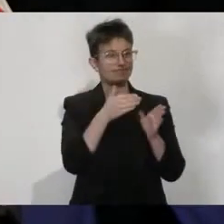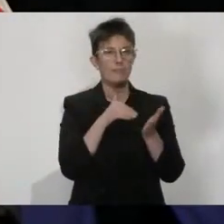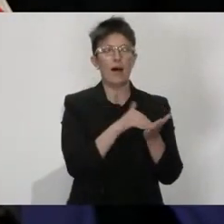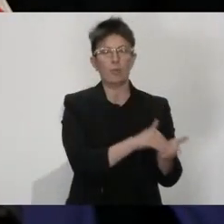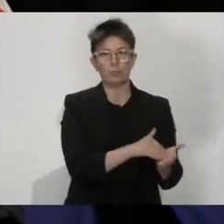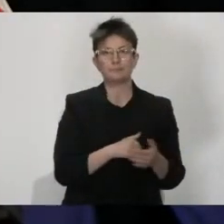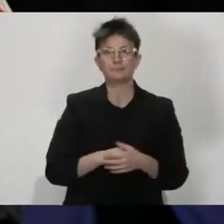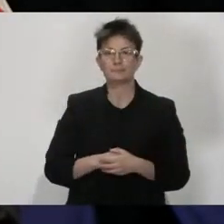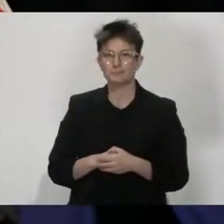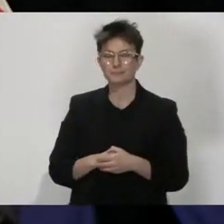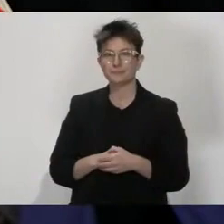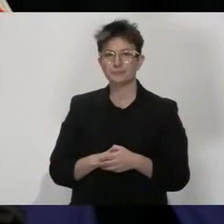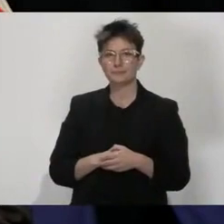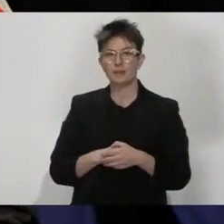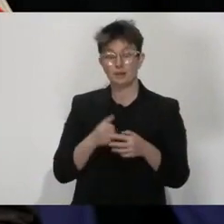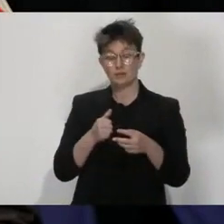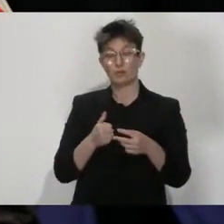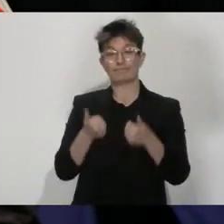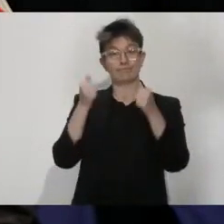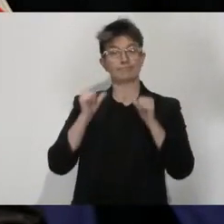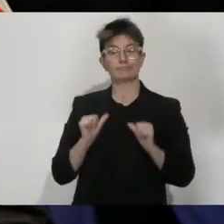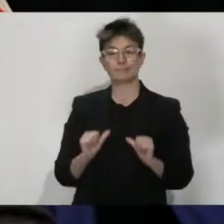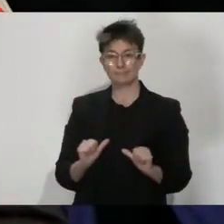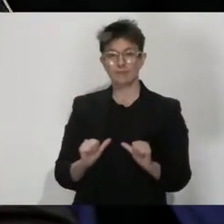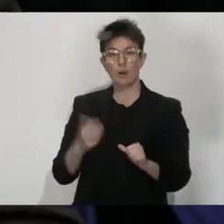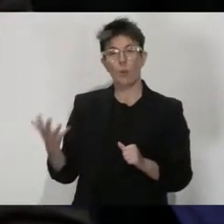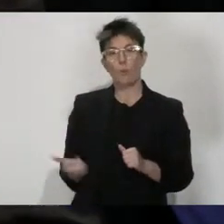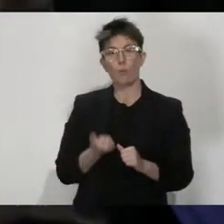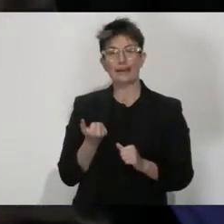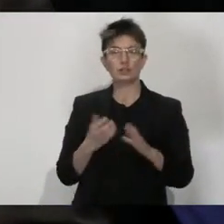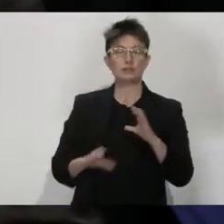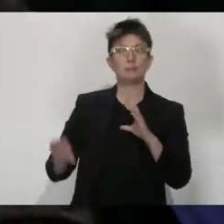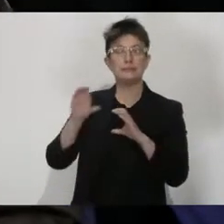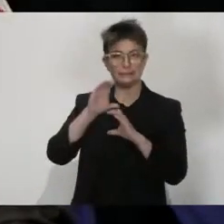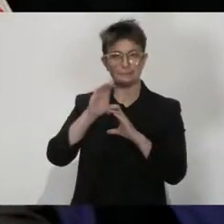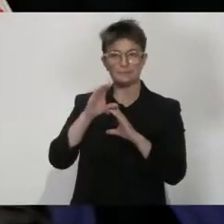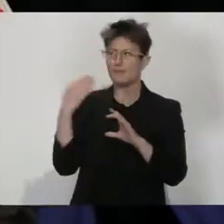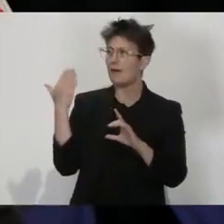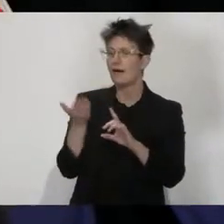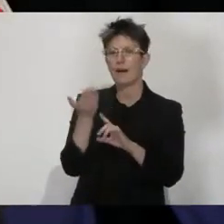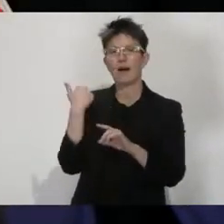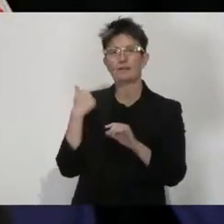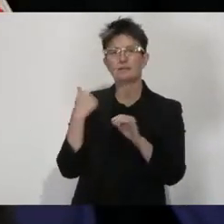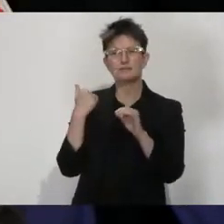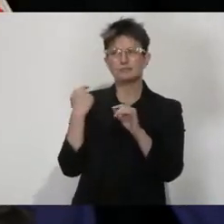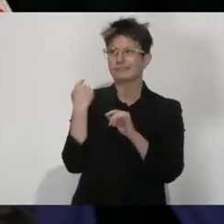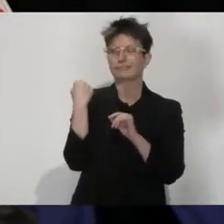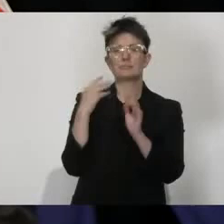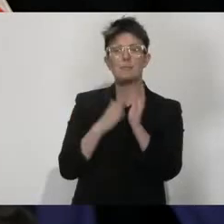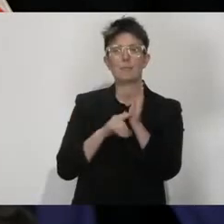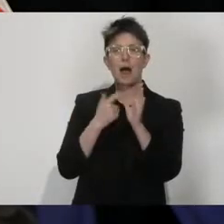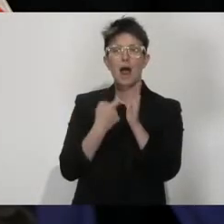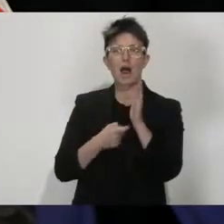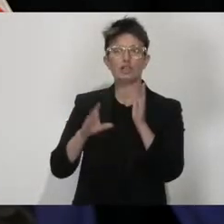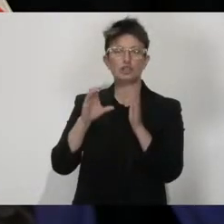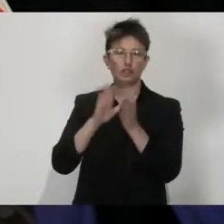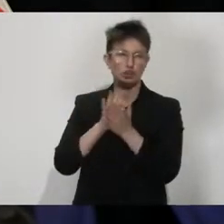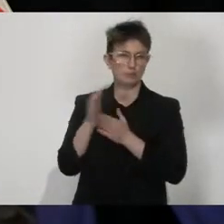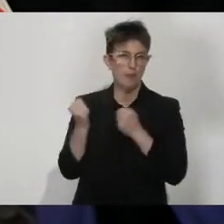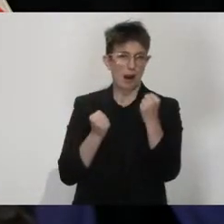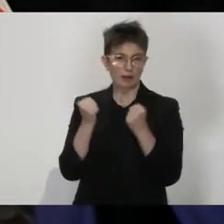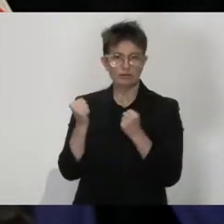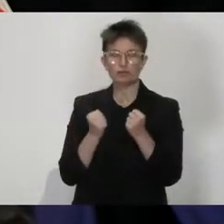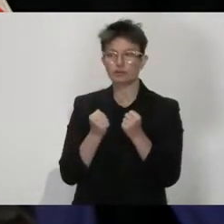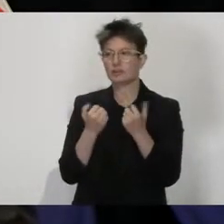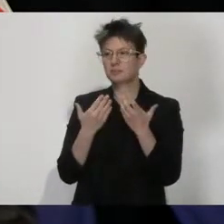to make some comments around the wage subsidy. From when we announced the wage subsidy back in March, tens of thousands of New Zealand businesses have been